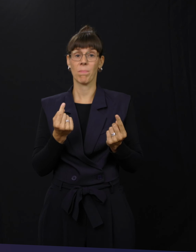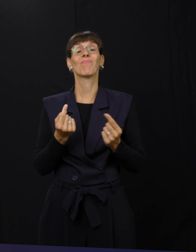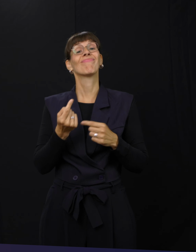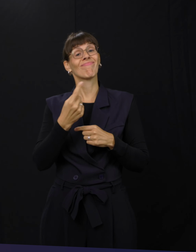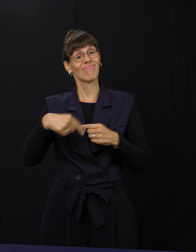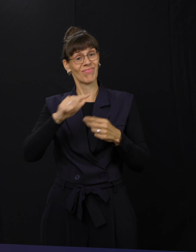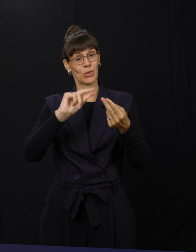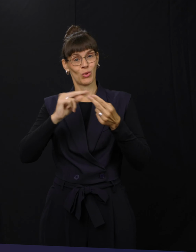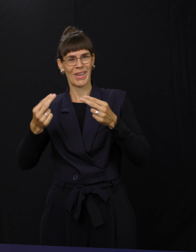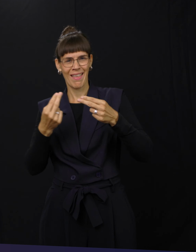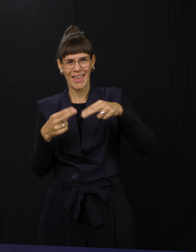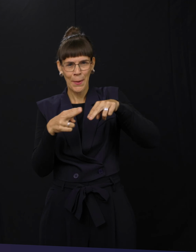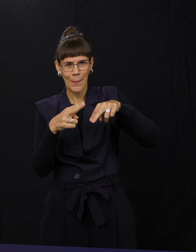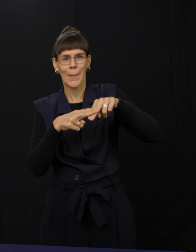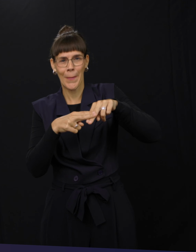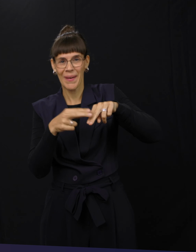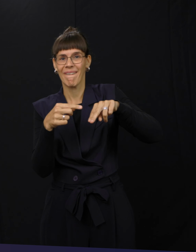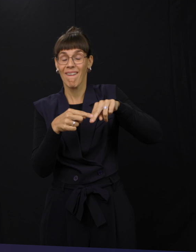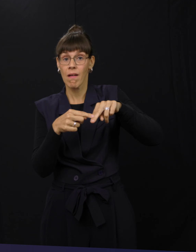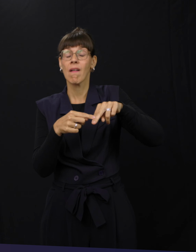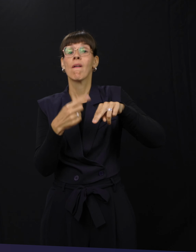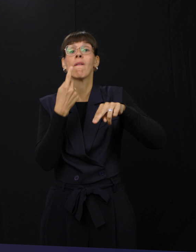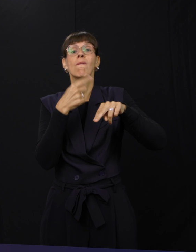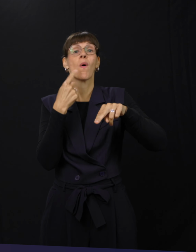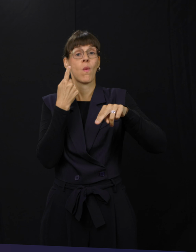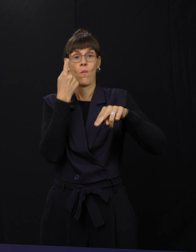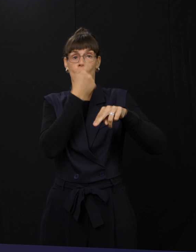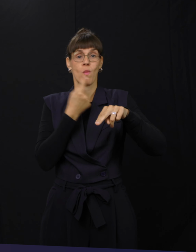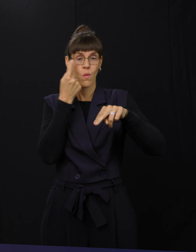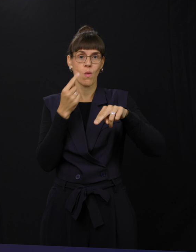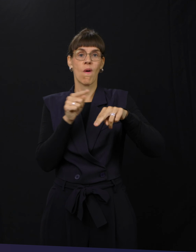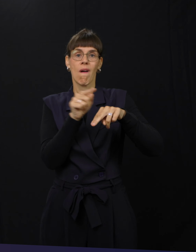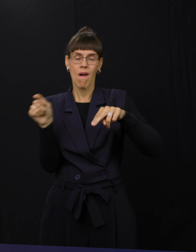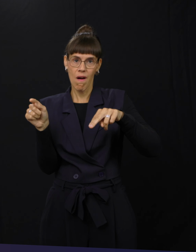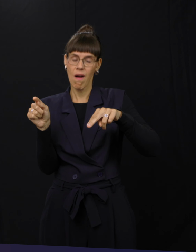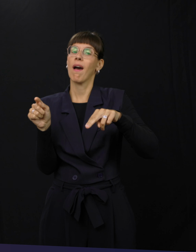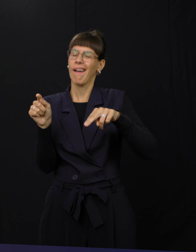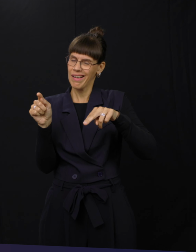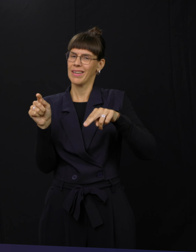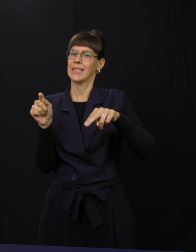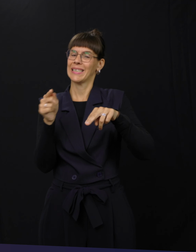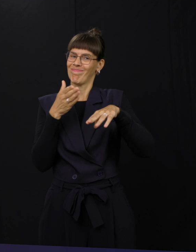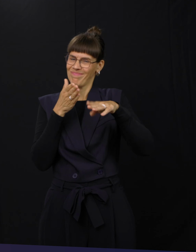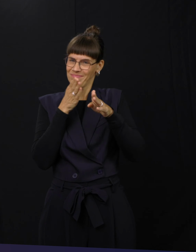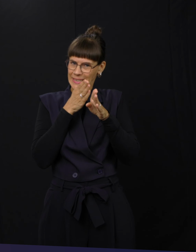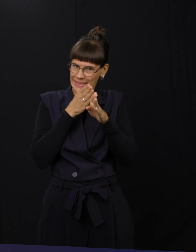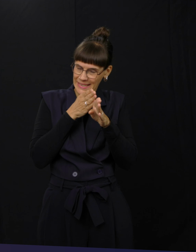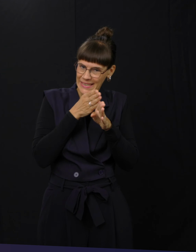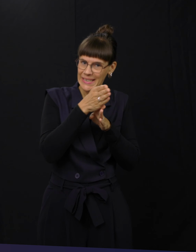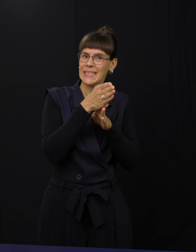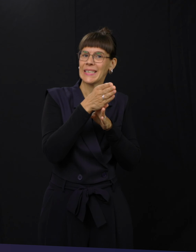genetic patch treatment is only suited for people that have variants in this very specific region that